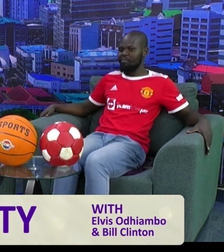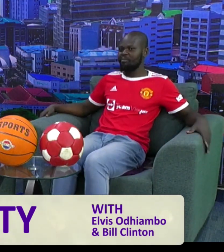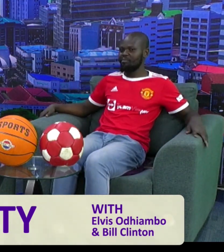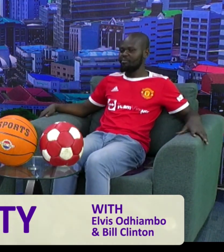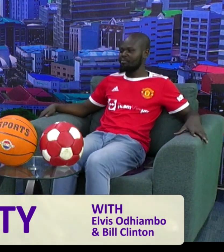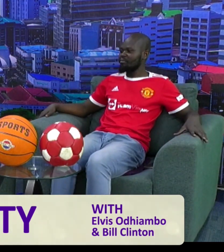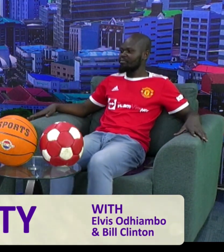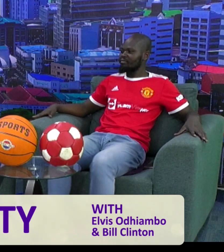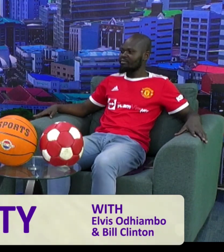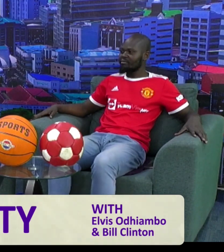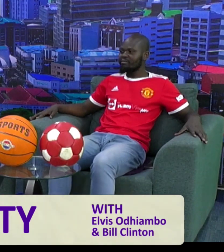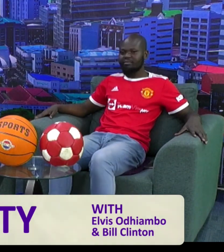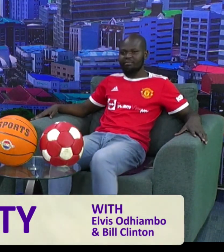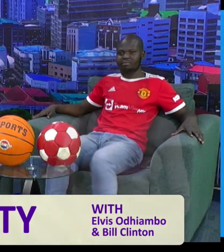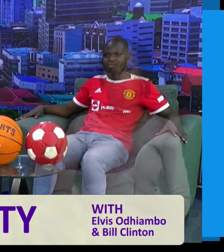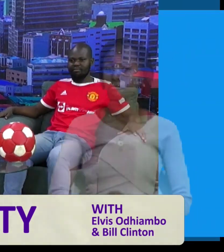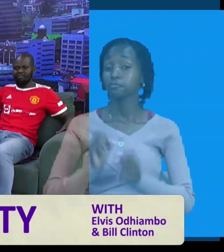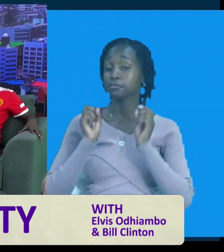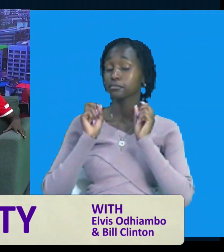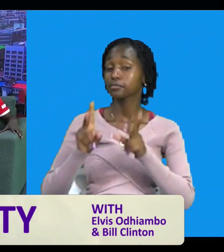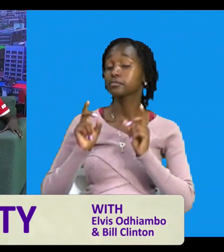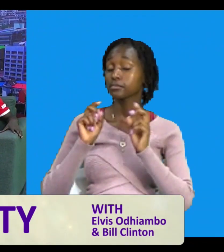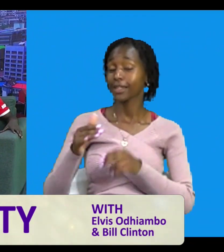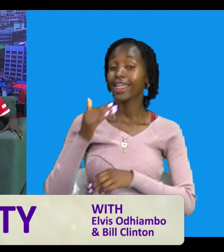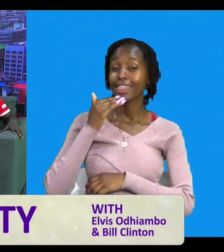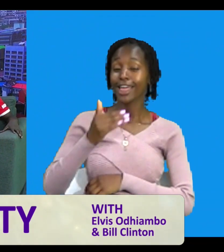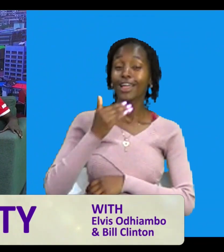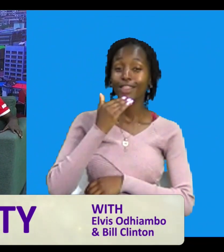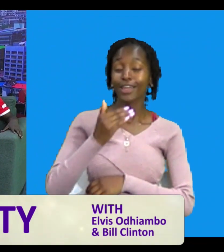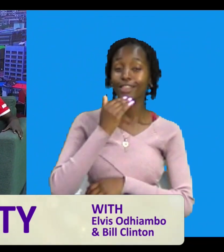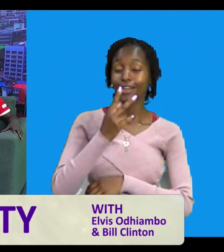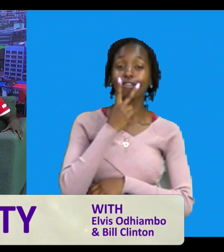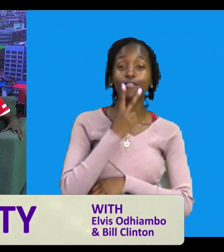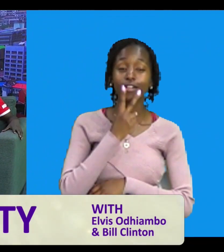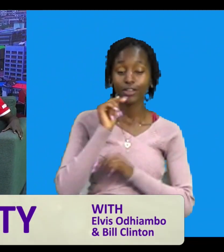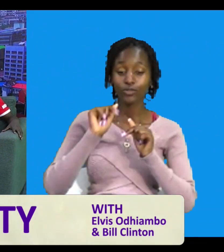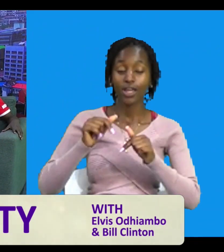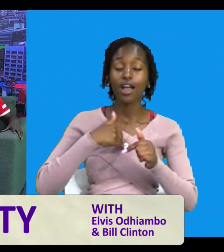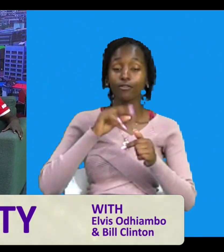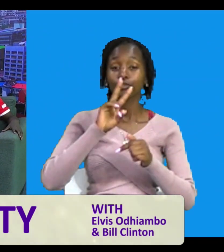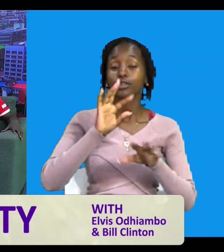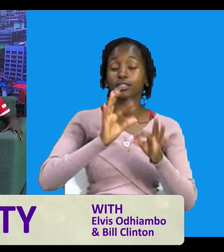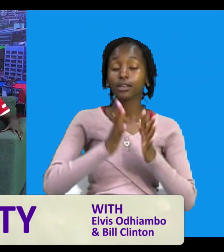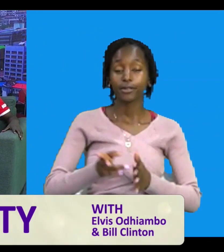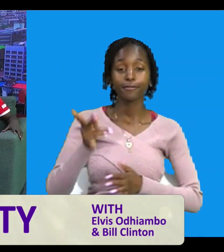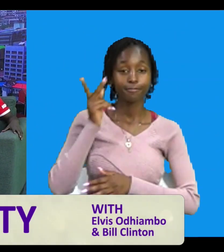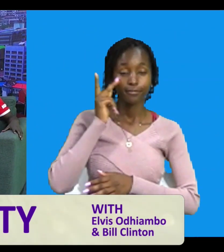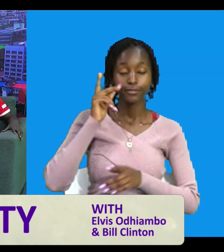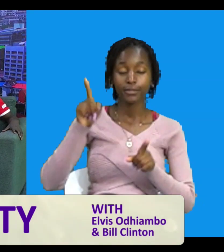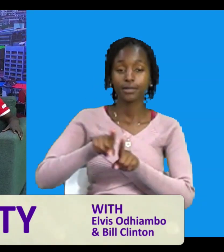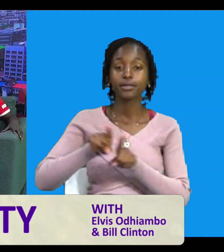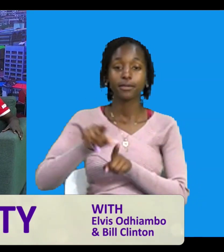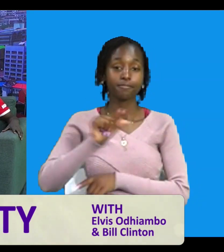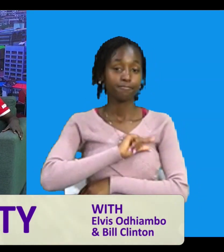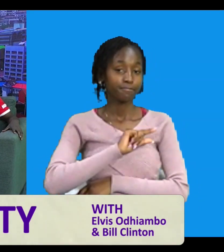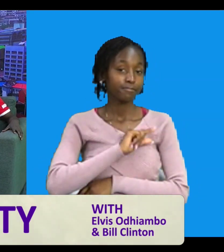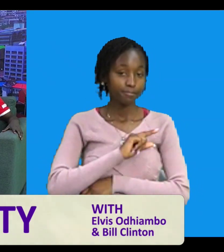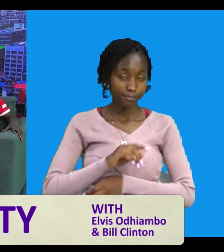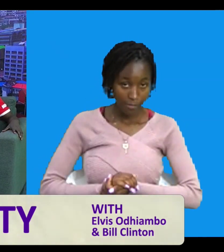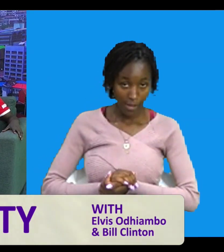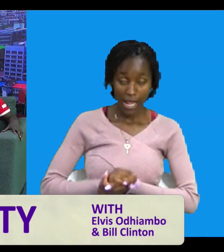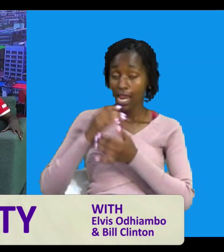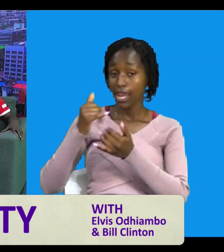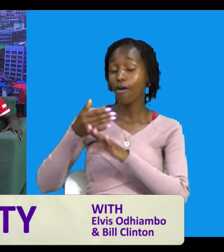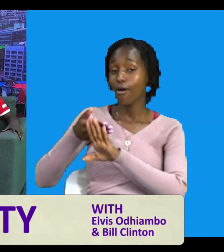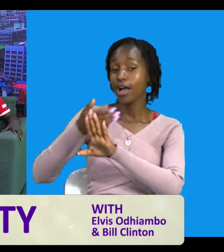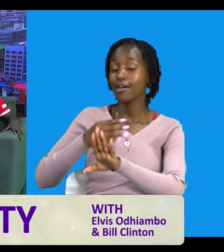very much. Alright, thank you so much, Elvis, for that. Myself, I'm going to interpreters this afternoon are Esther Kendi as well as Gideon Maina. Just like Elvis has